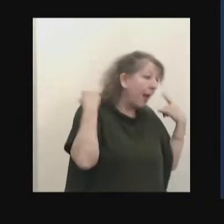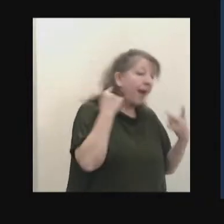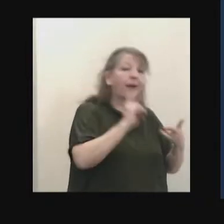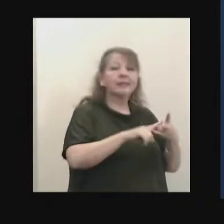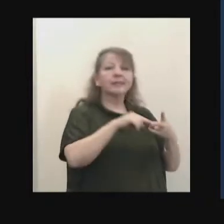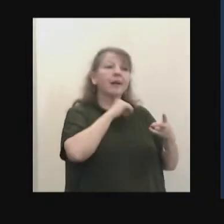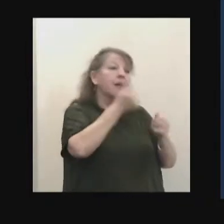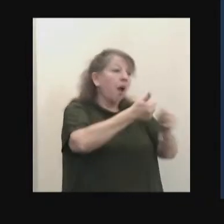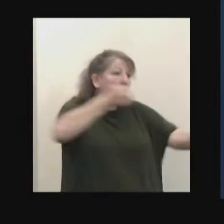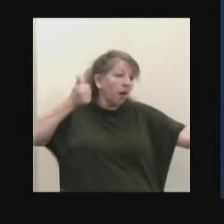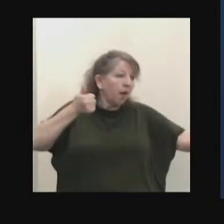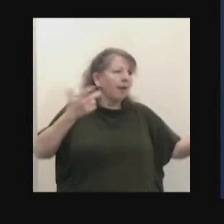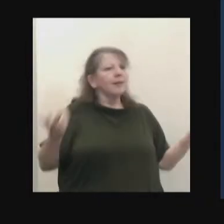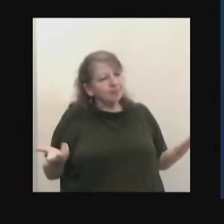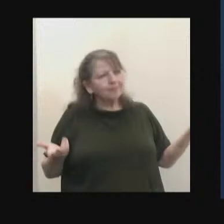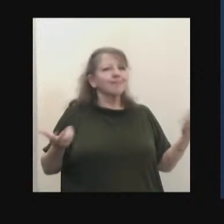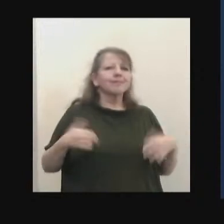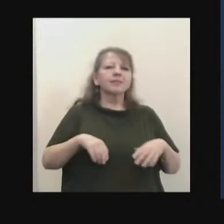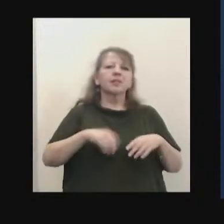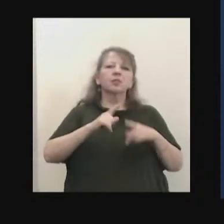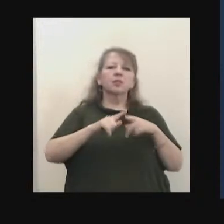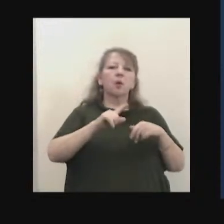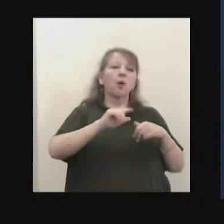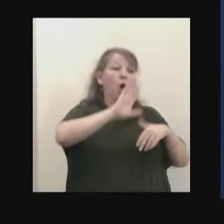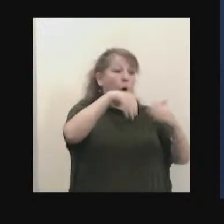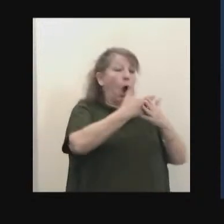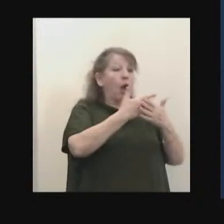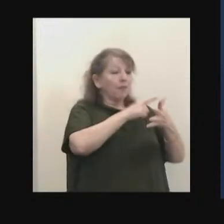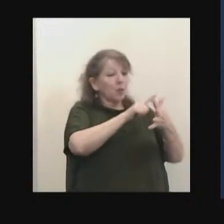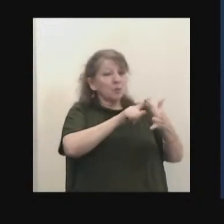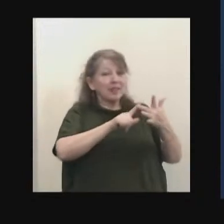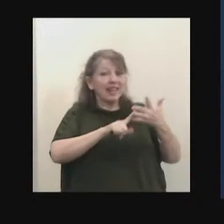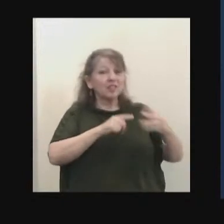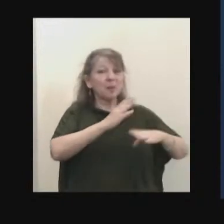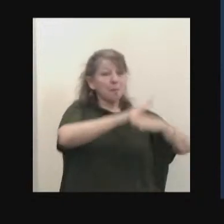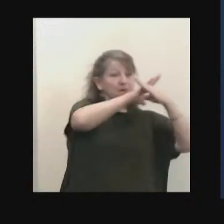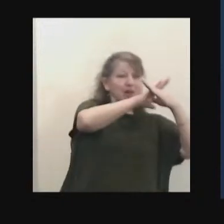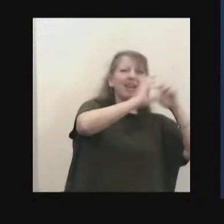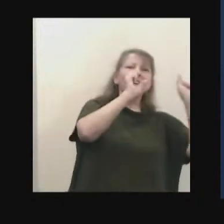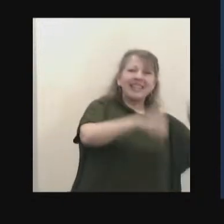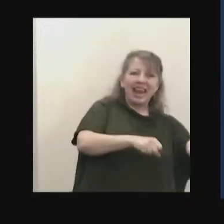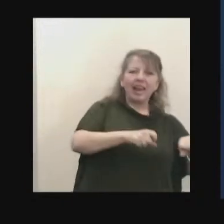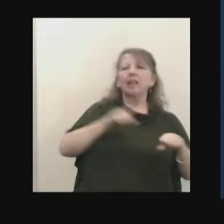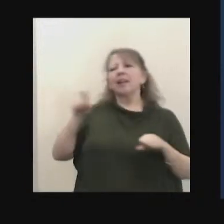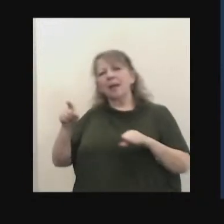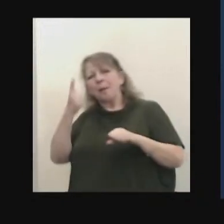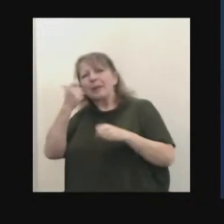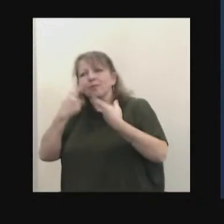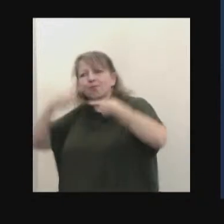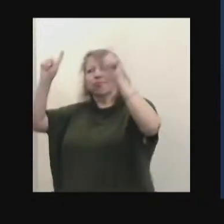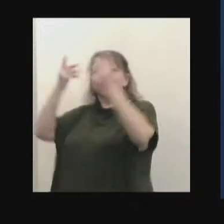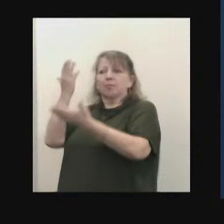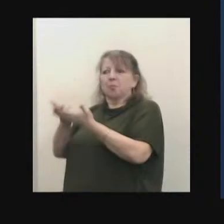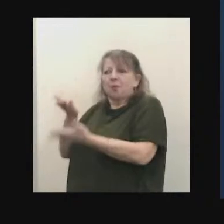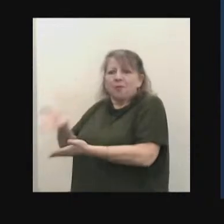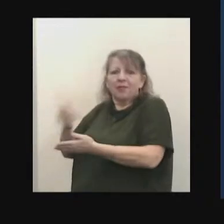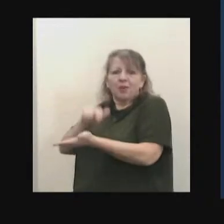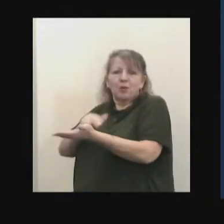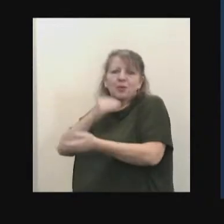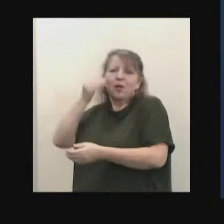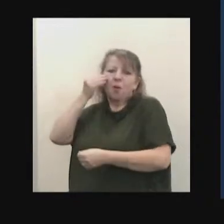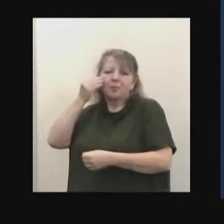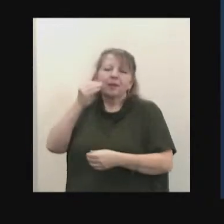we know that all these preventive behaviors can work in a controlled setting. So we know that the holidays are approaching. We just